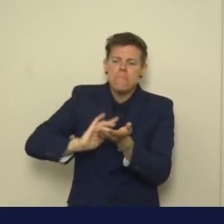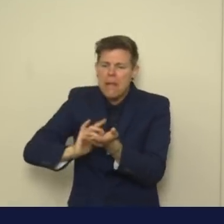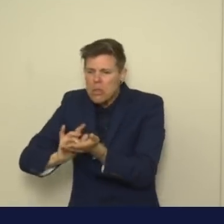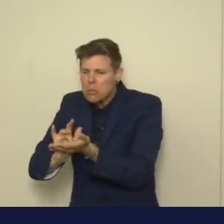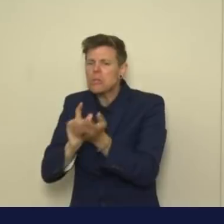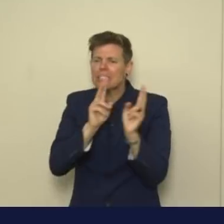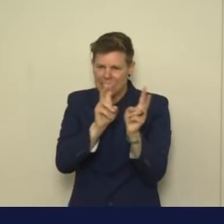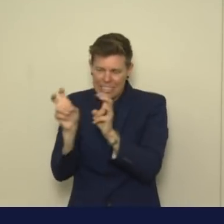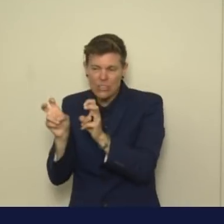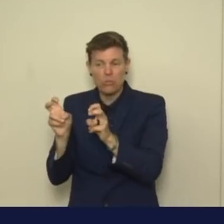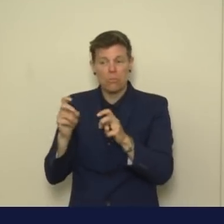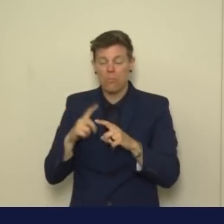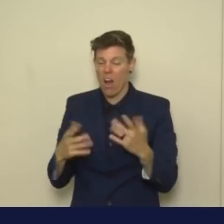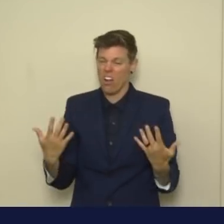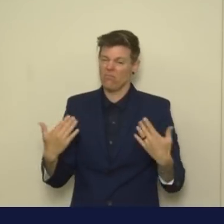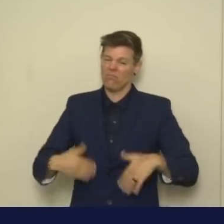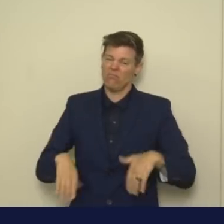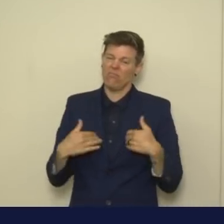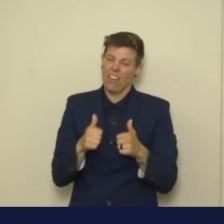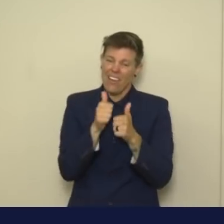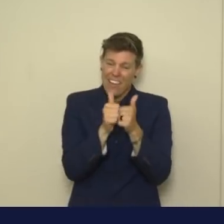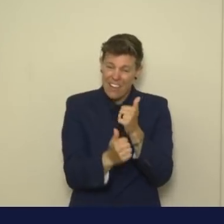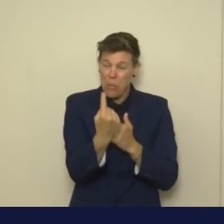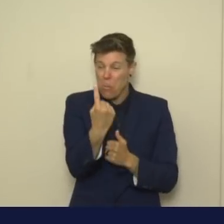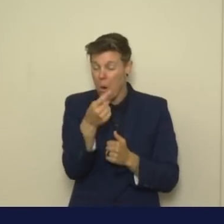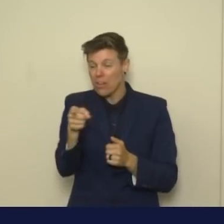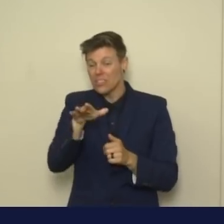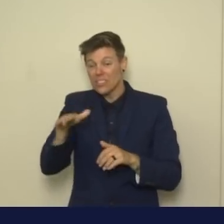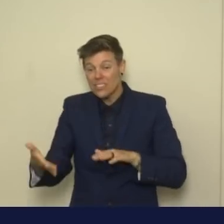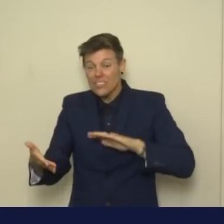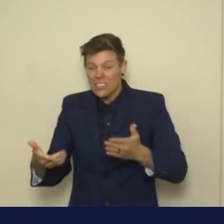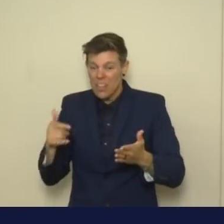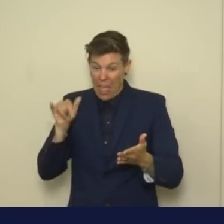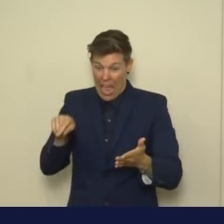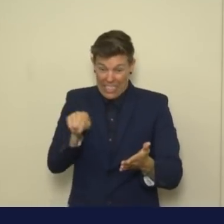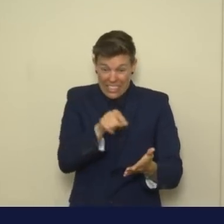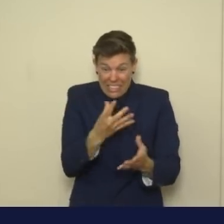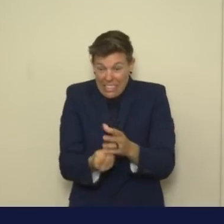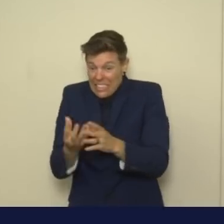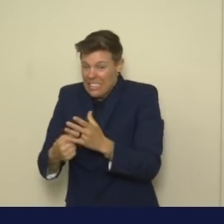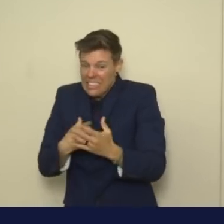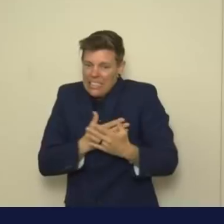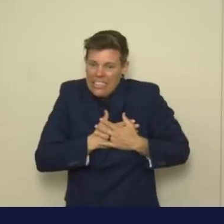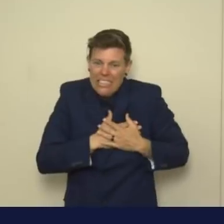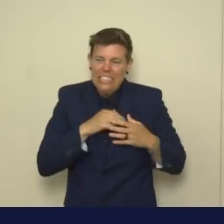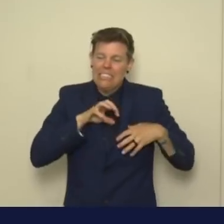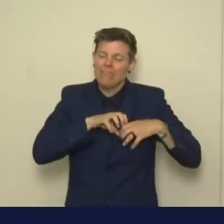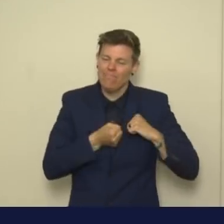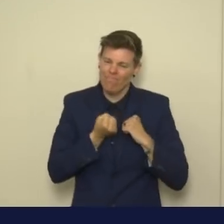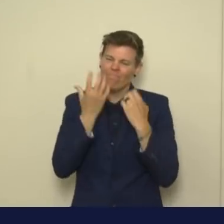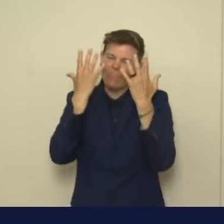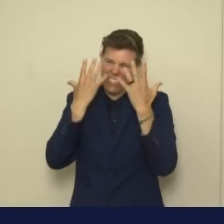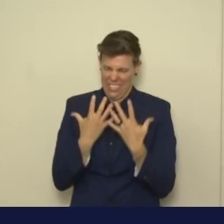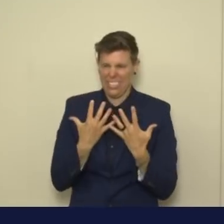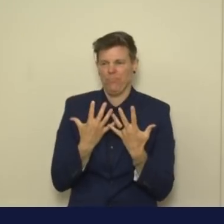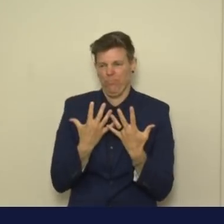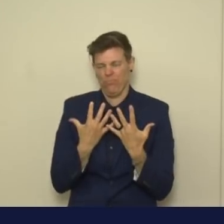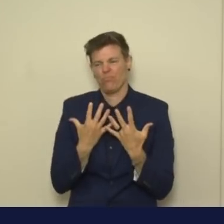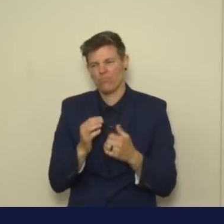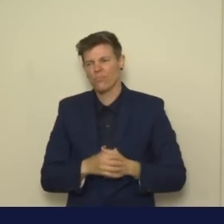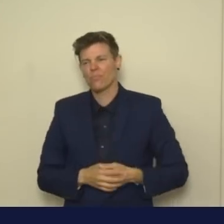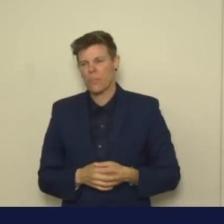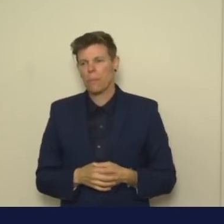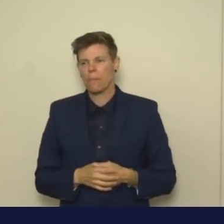of New Mexico. And what's really horrifying around the country is I don't know that there are any Americans